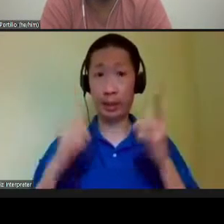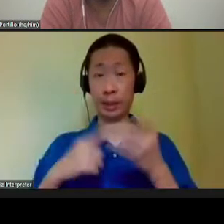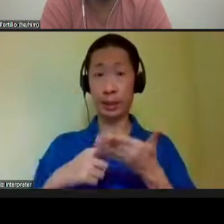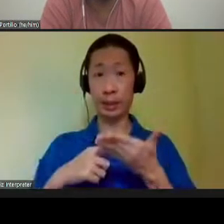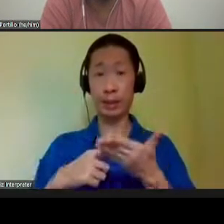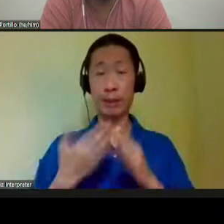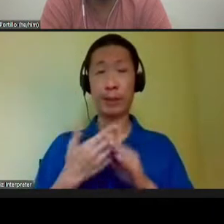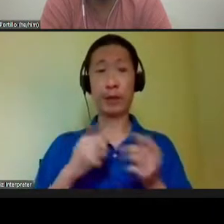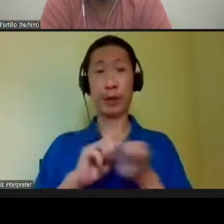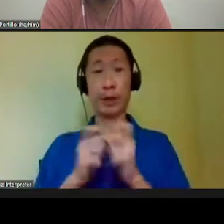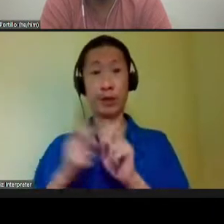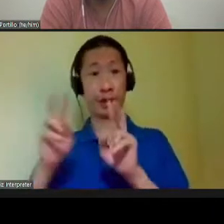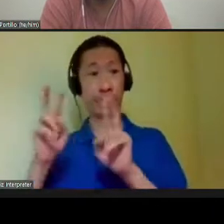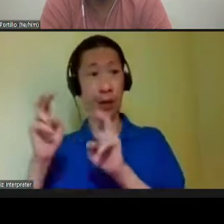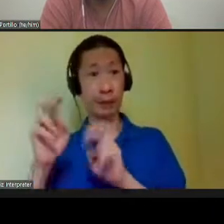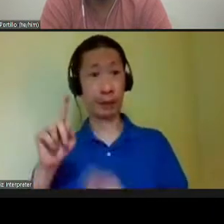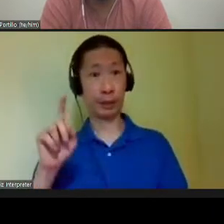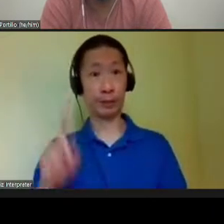I shift us a little bit?